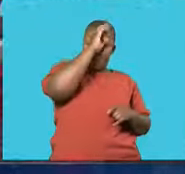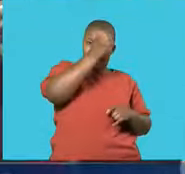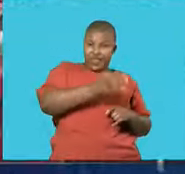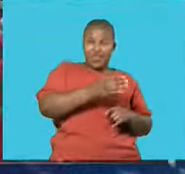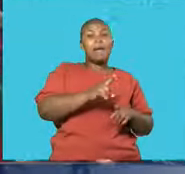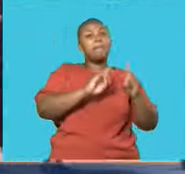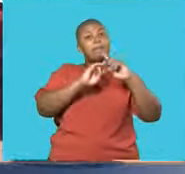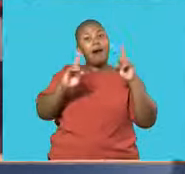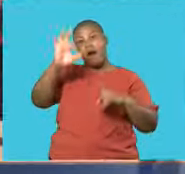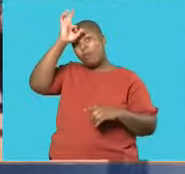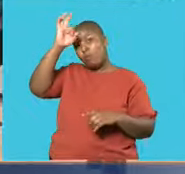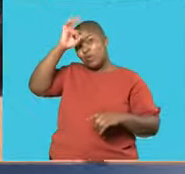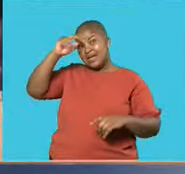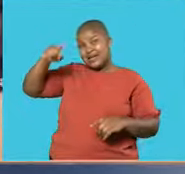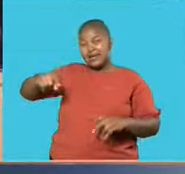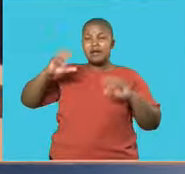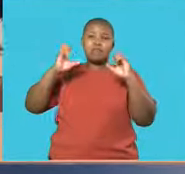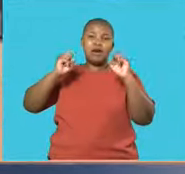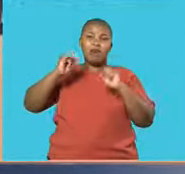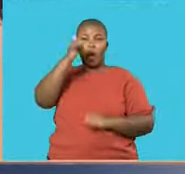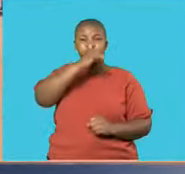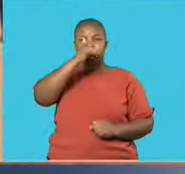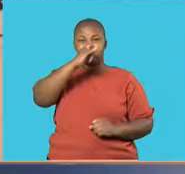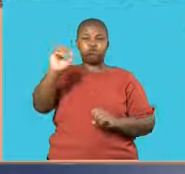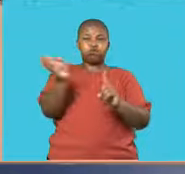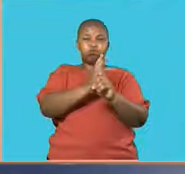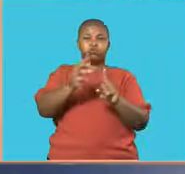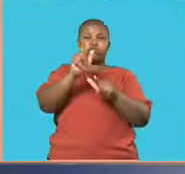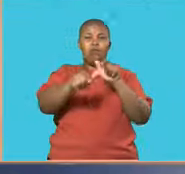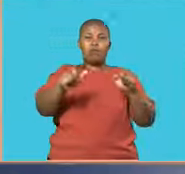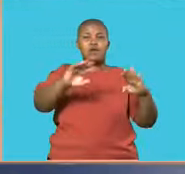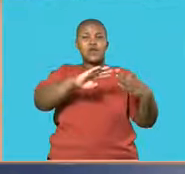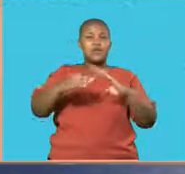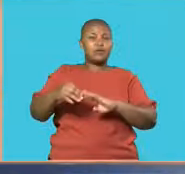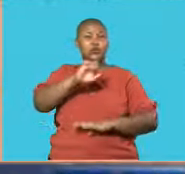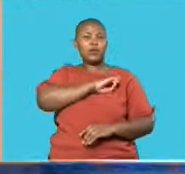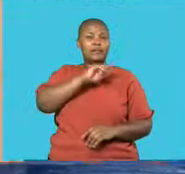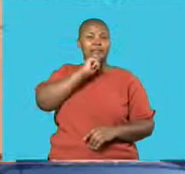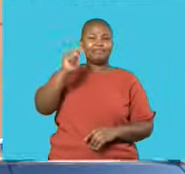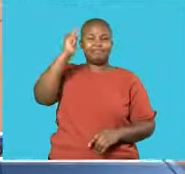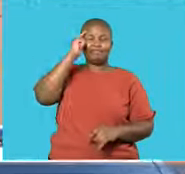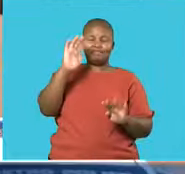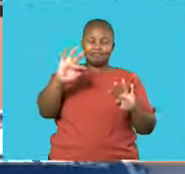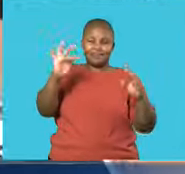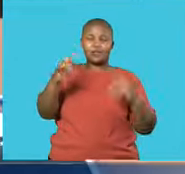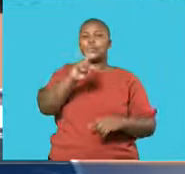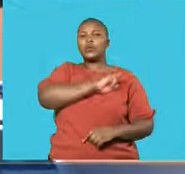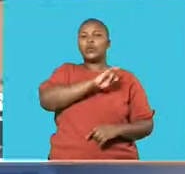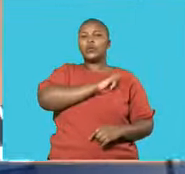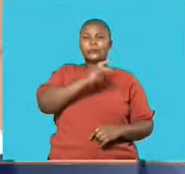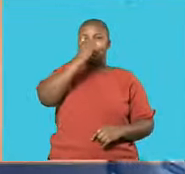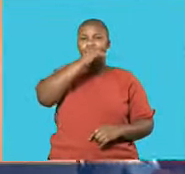bathole ithuba lokukhuluma ngobugebengu obudlalubi kule ndawo. Betha basabuthi qutha ubuthongo ngenxa yezigebengu ezibamba